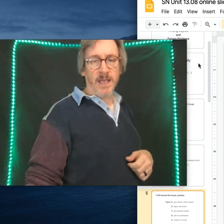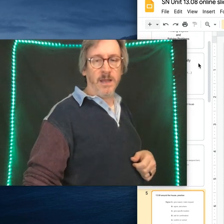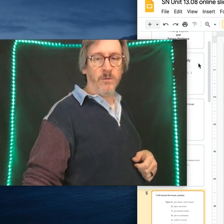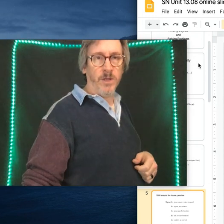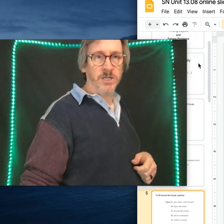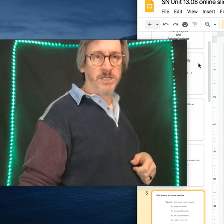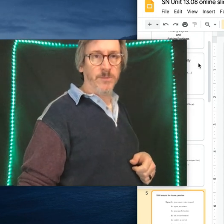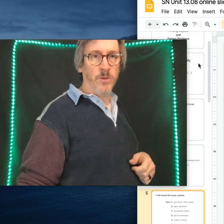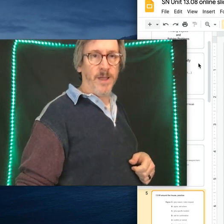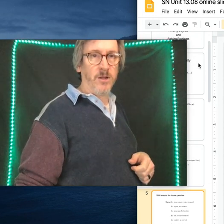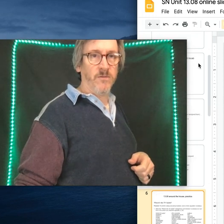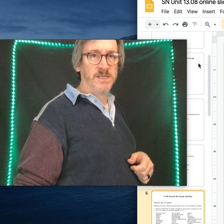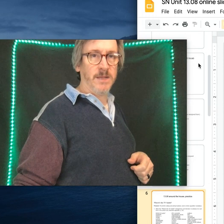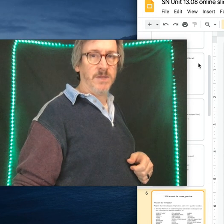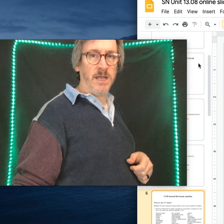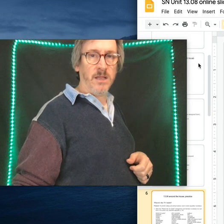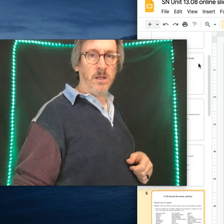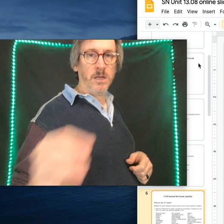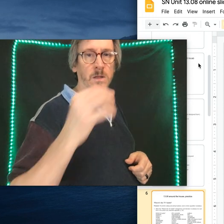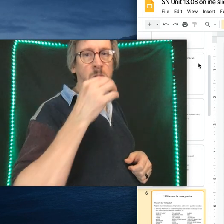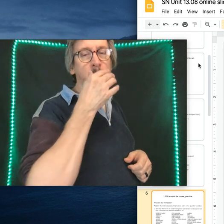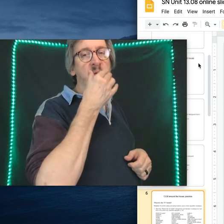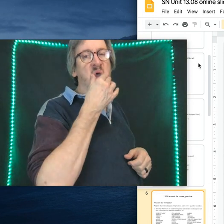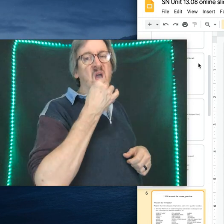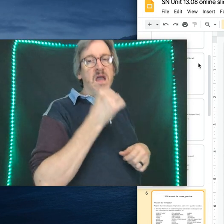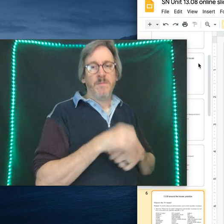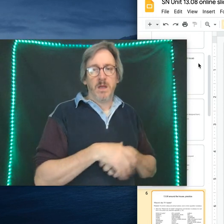And again, we just keep going back over the same dialogue.